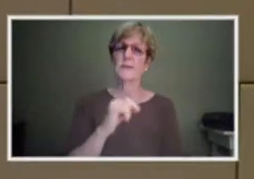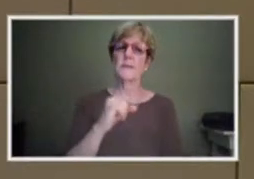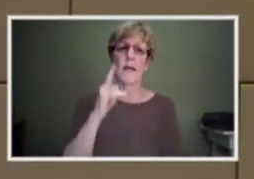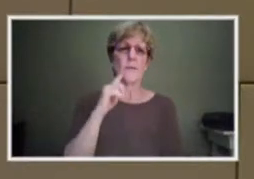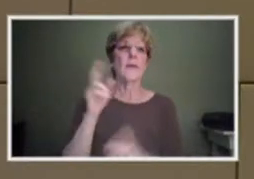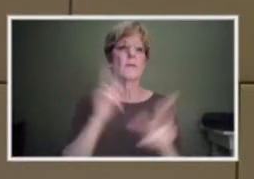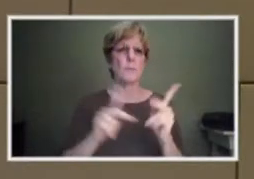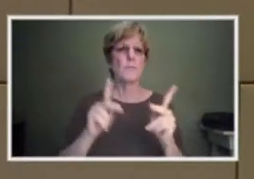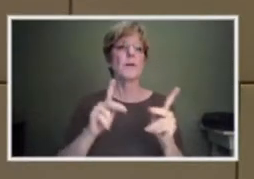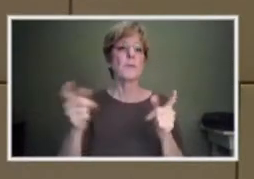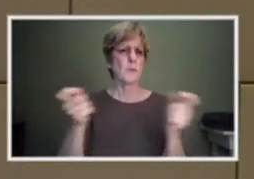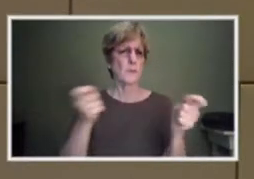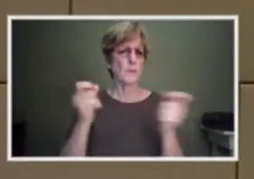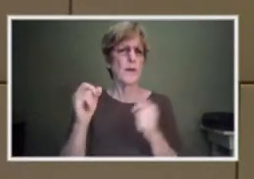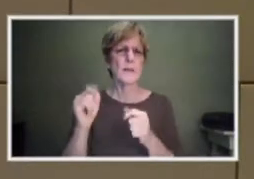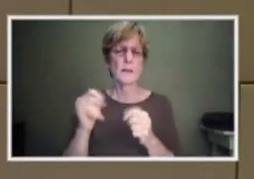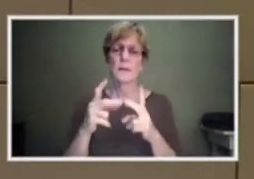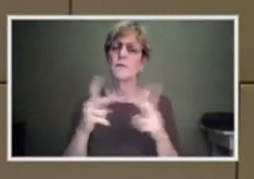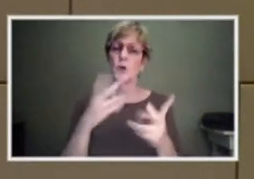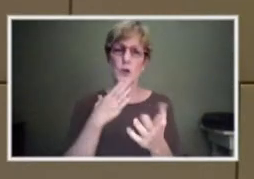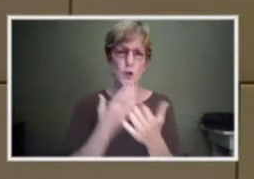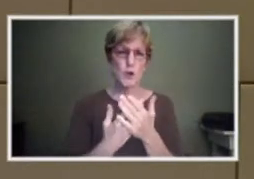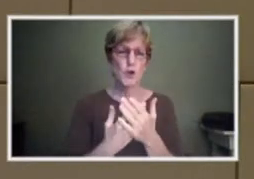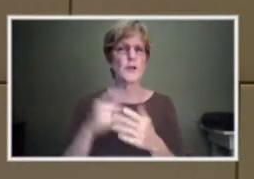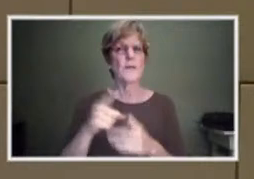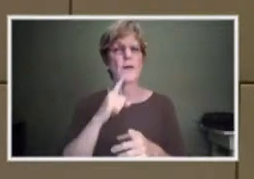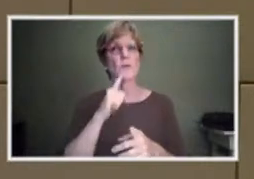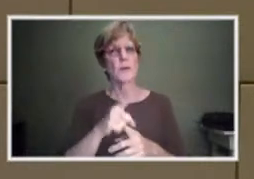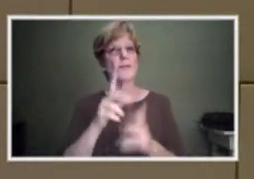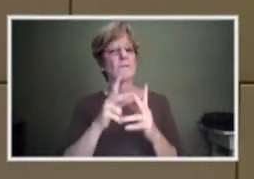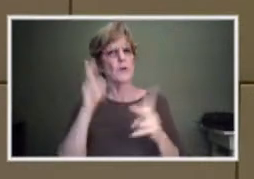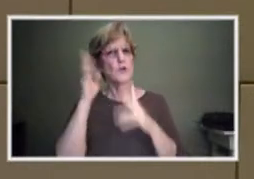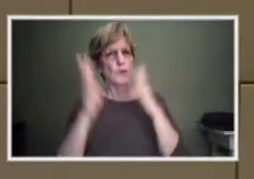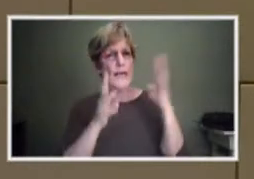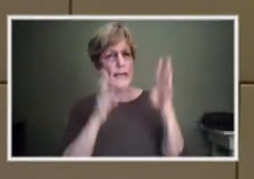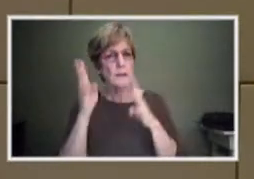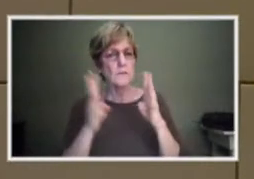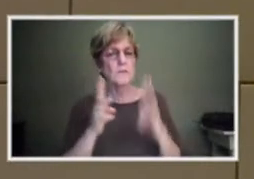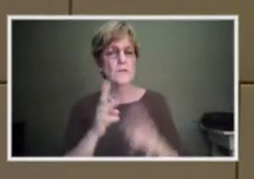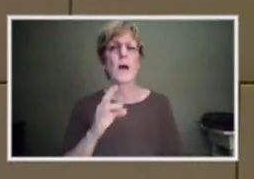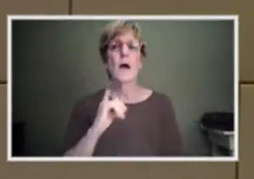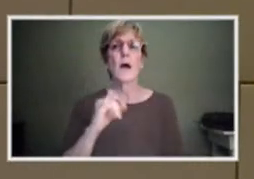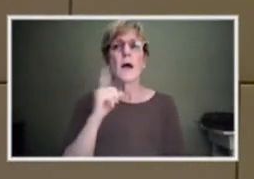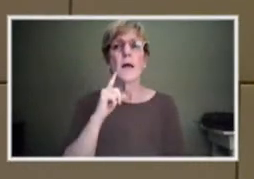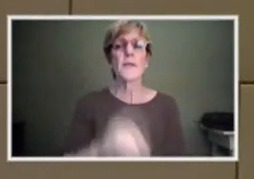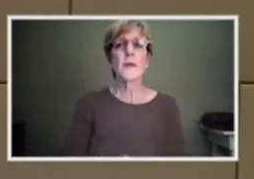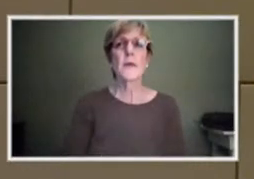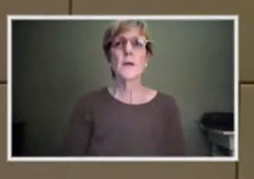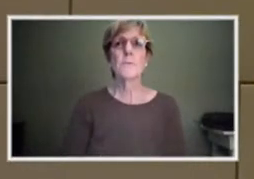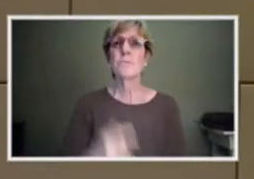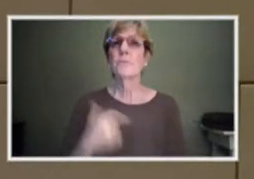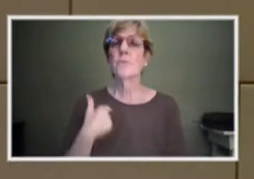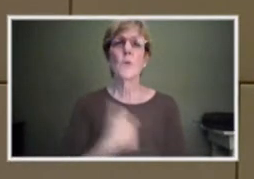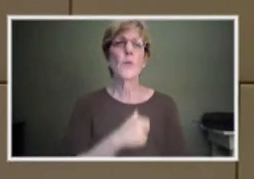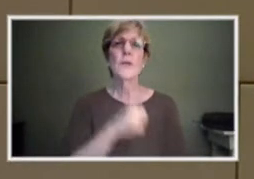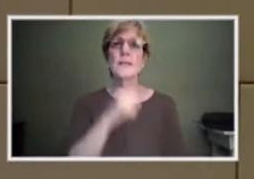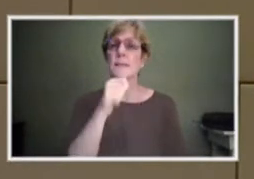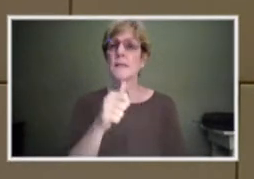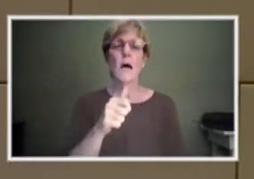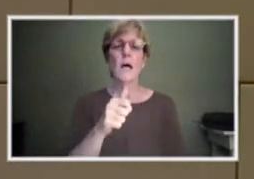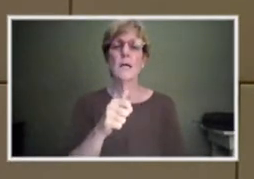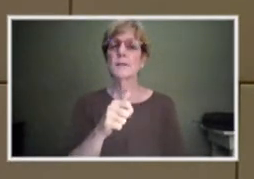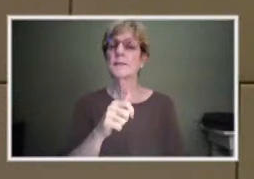it are very good and they think outside of the box. I think that we did not fully capitalize on